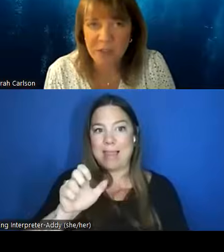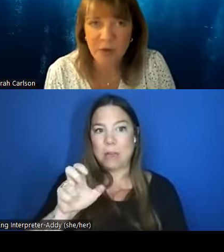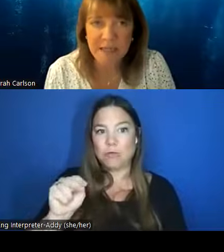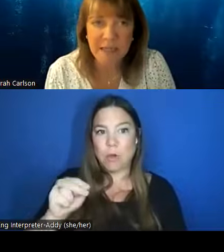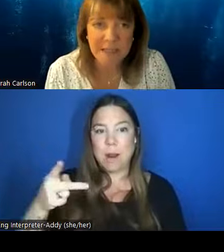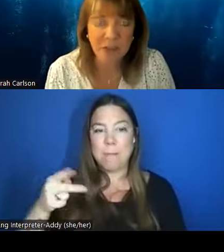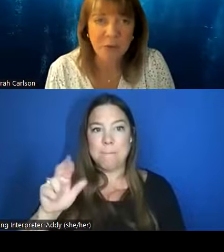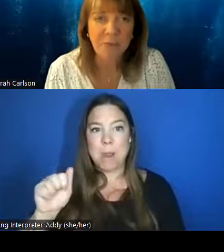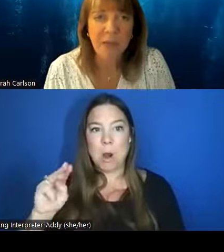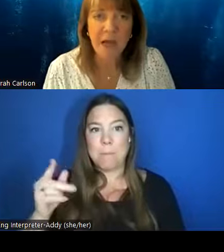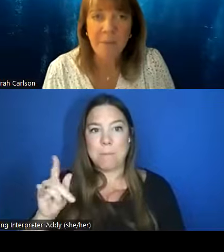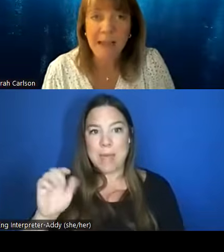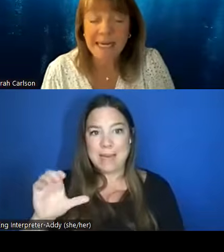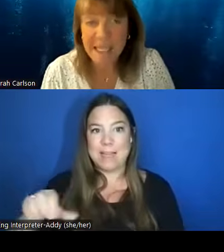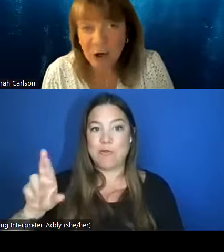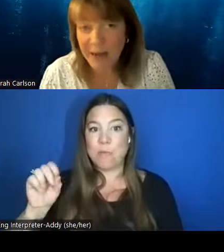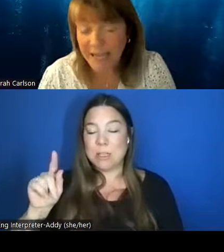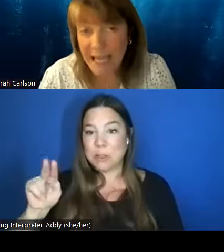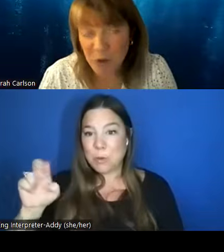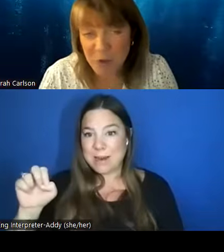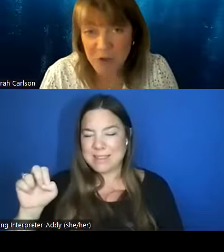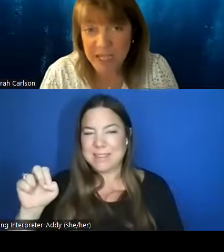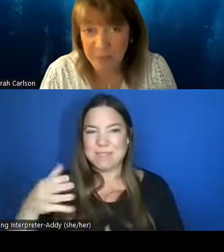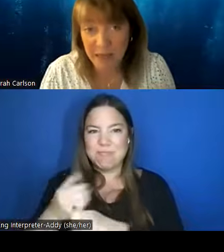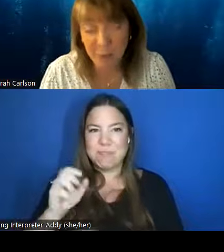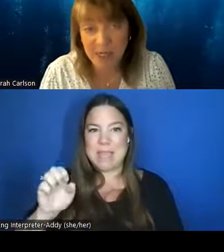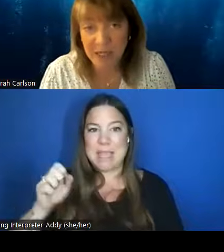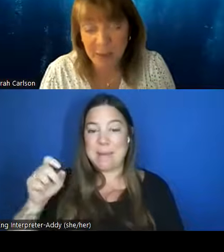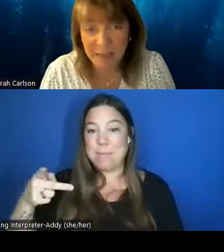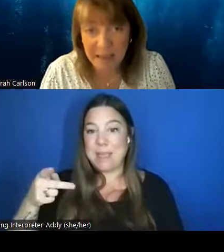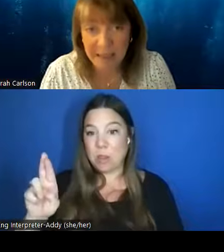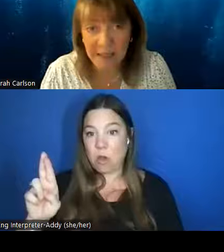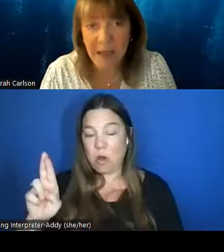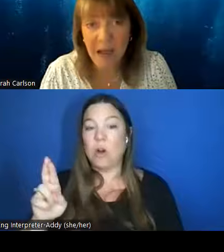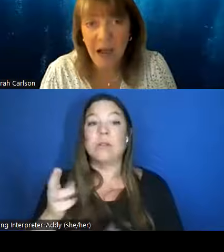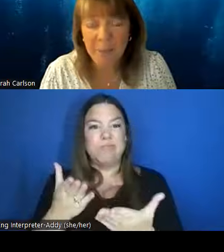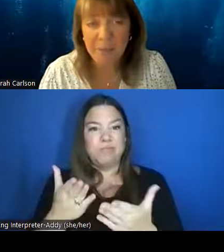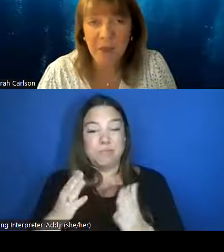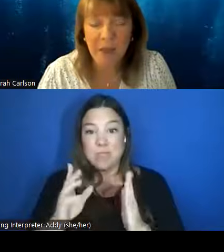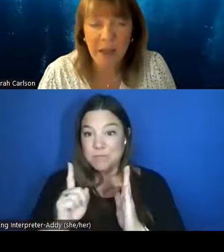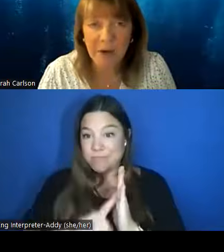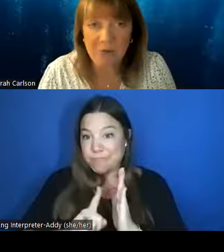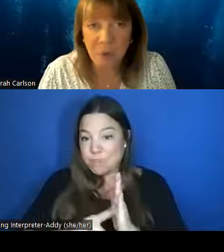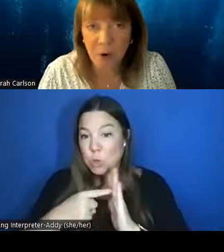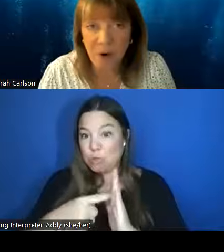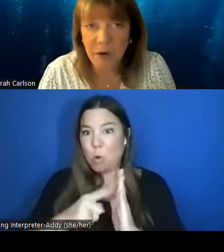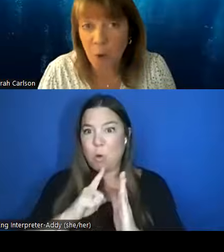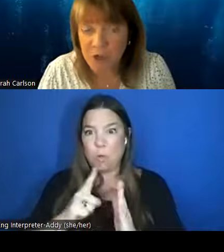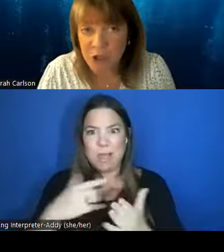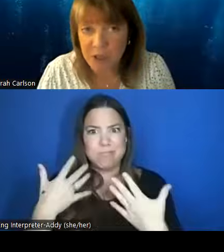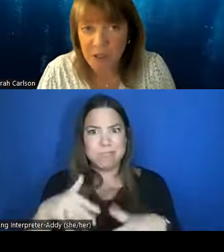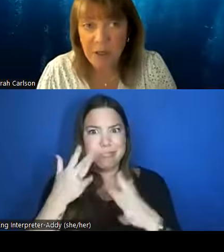colleague Donato Attanasio. And here again, the results came back pretty compelling for